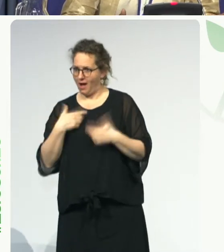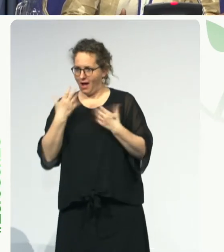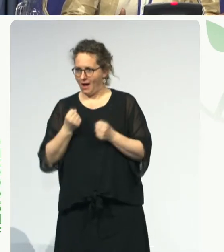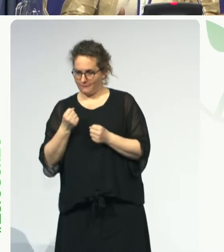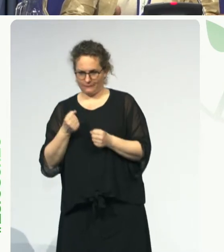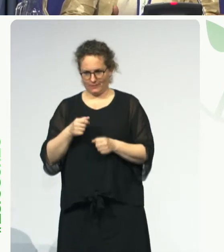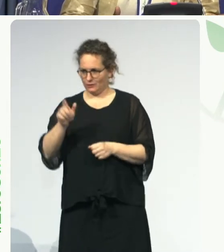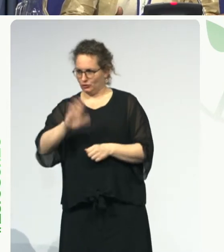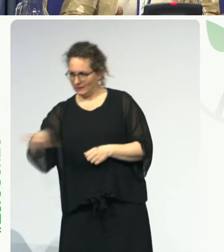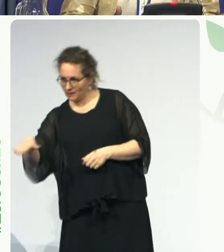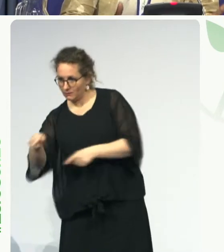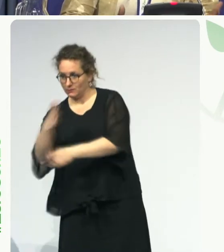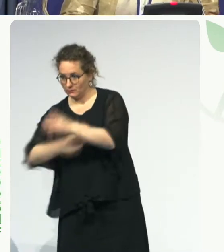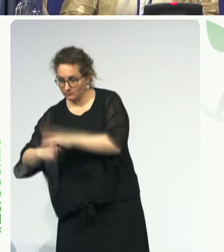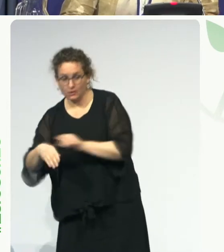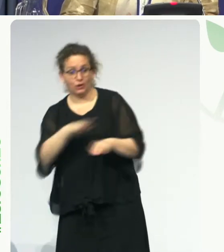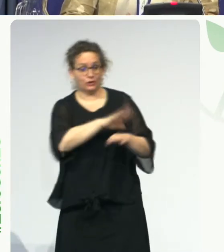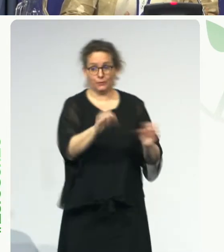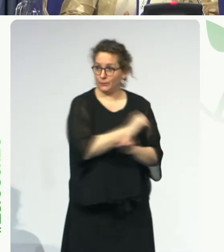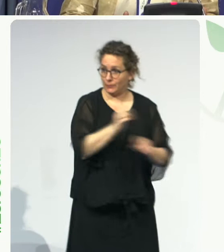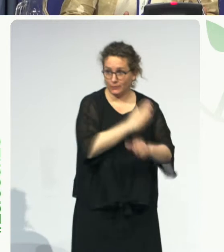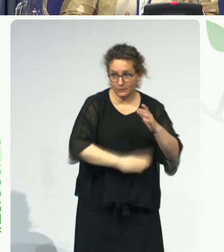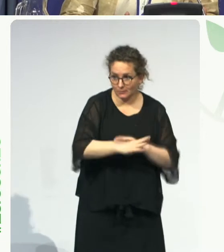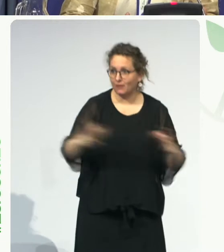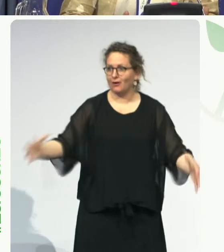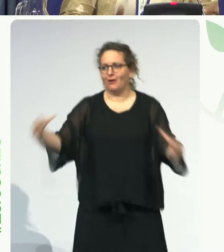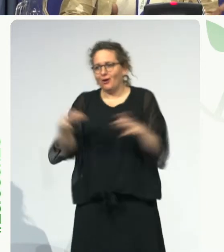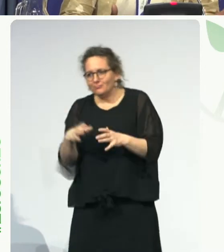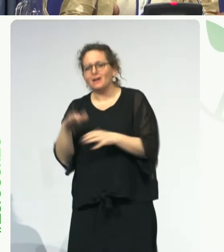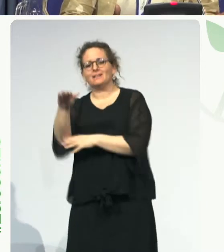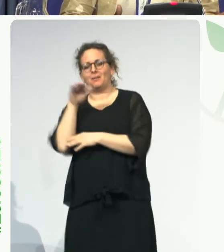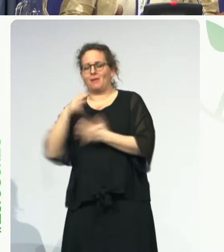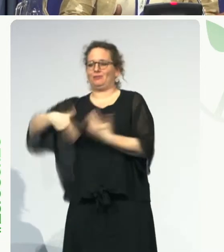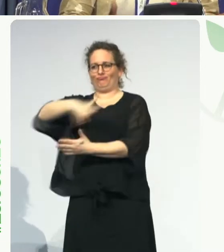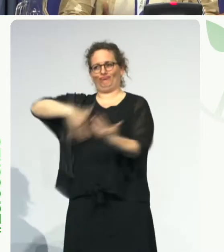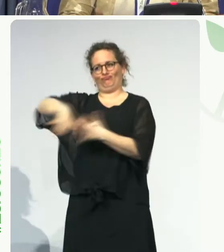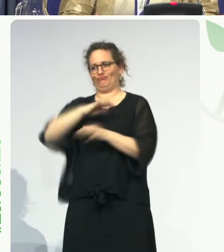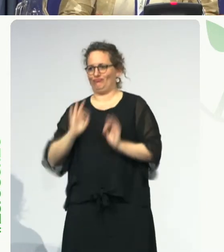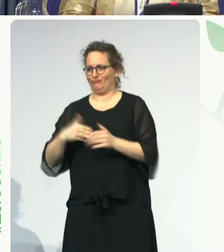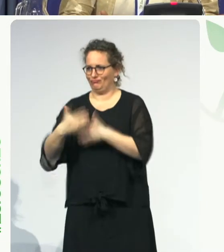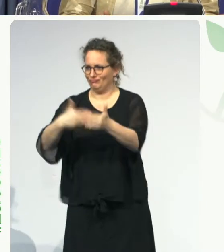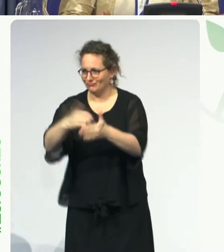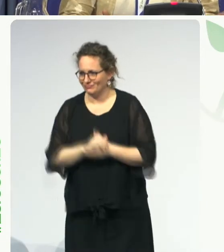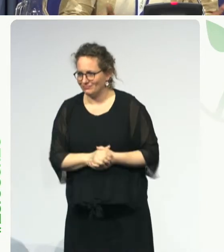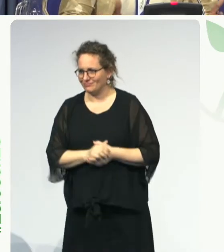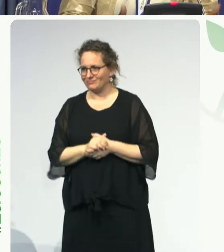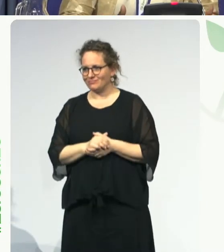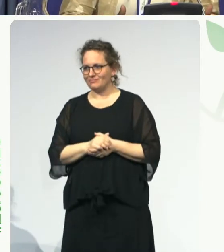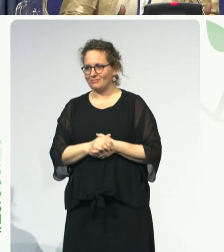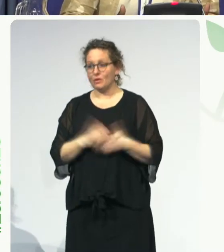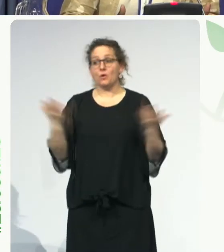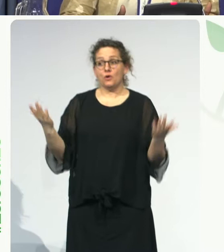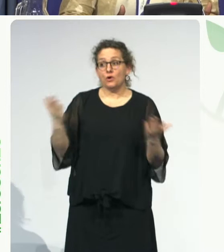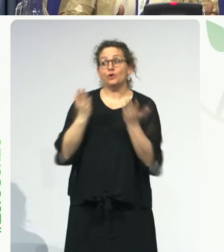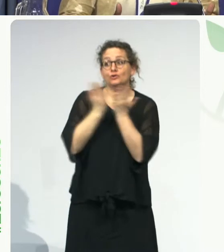unique. In other words, this project has been promoting reverse integration into mainstream schools, and within the